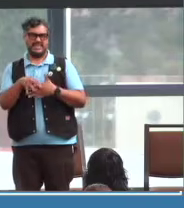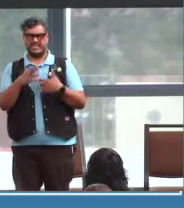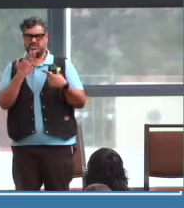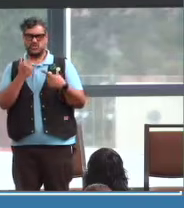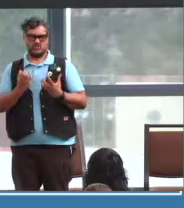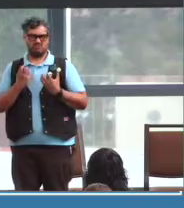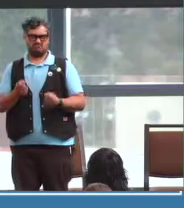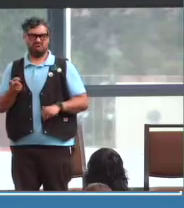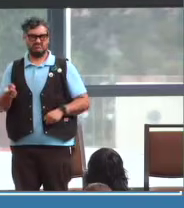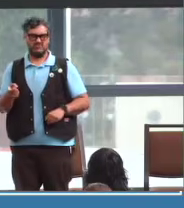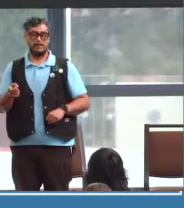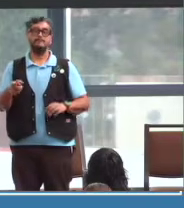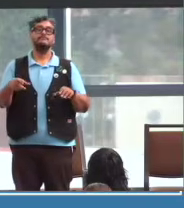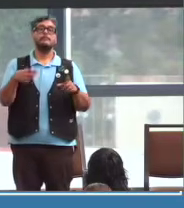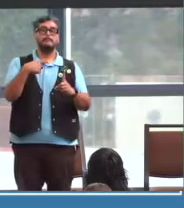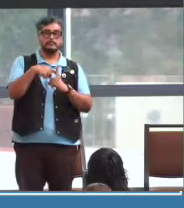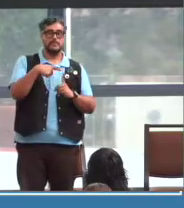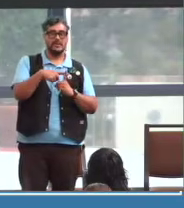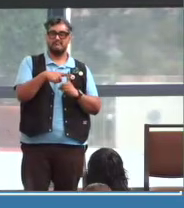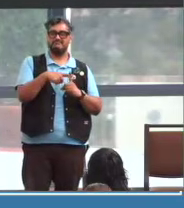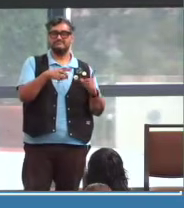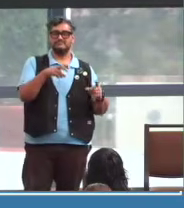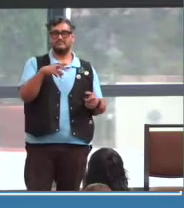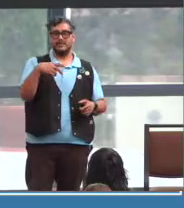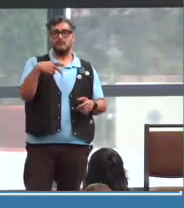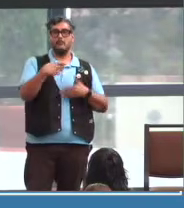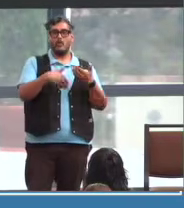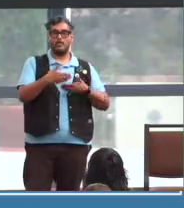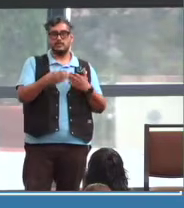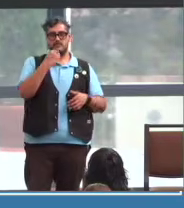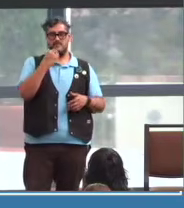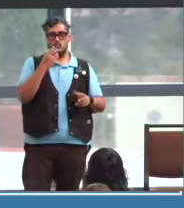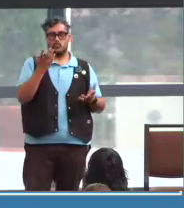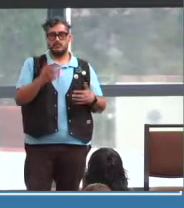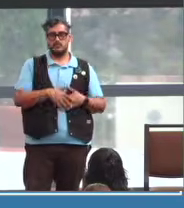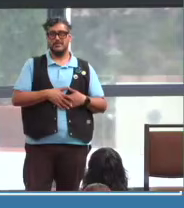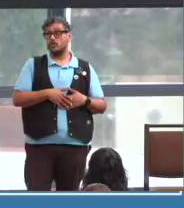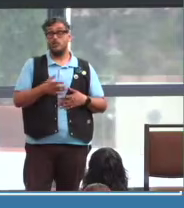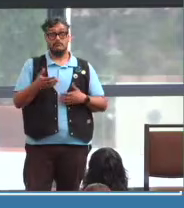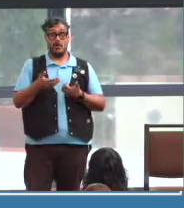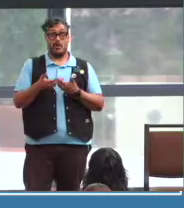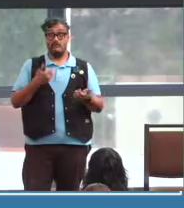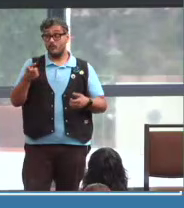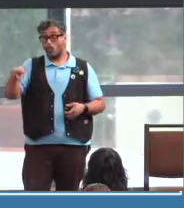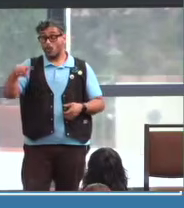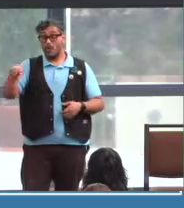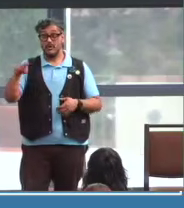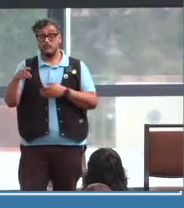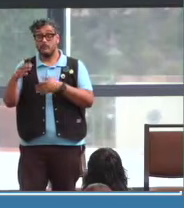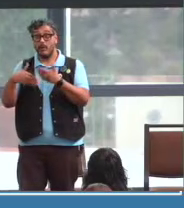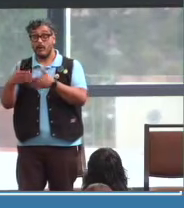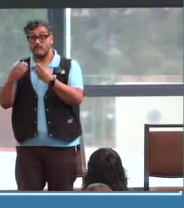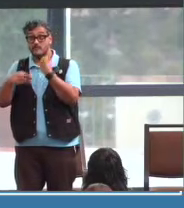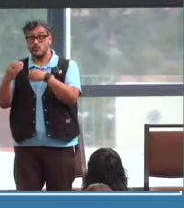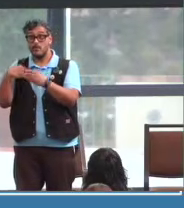especially ultra-processed foods and processed foods. So if we can kind of avoid the processed foods,